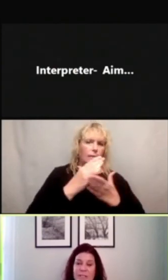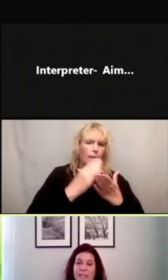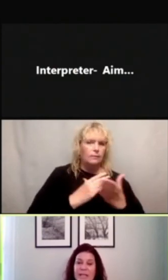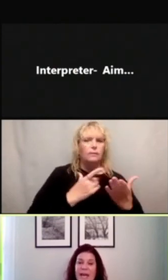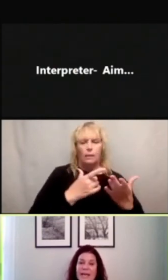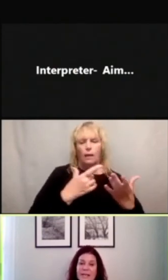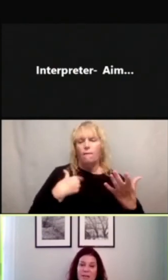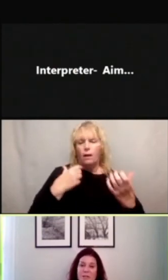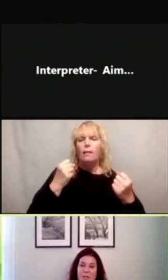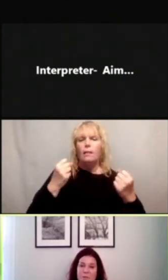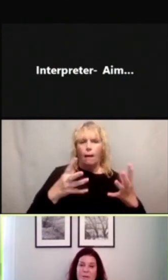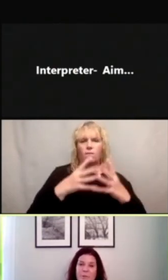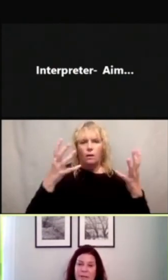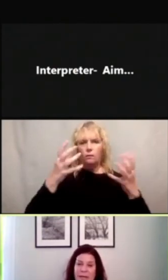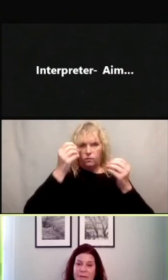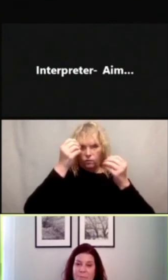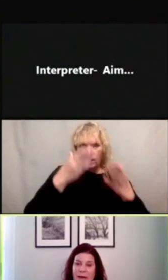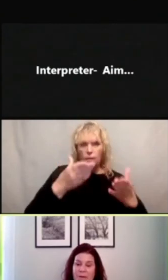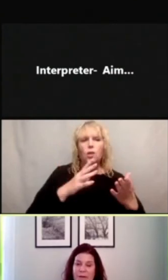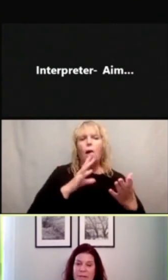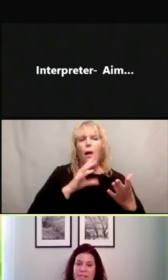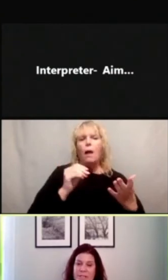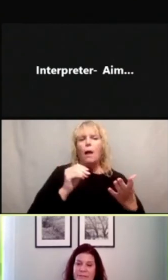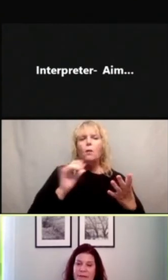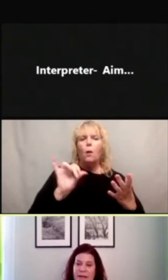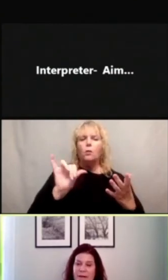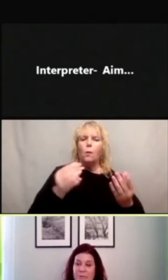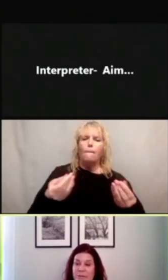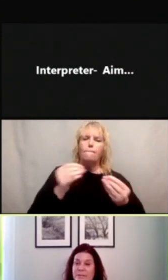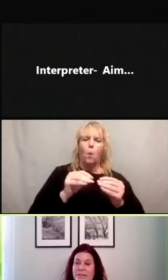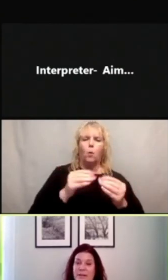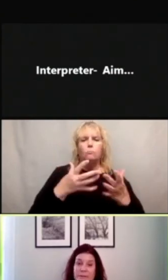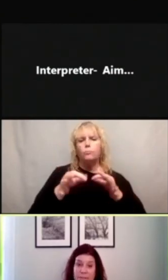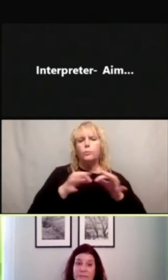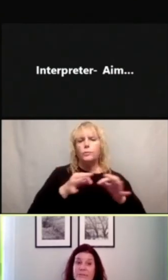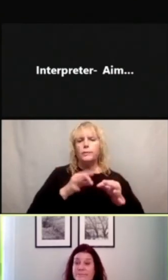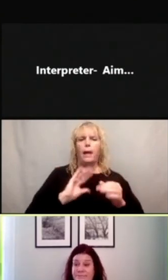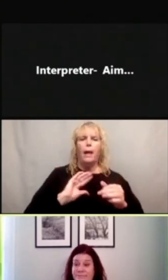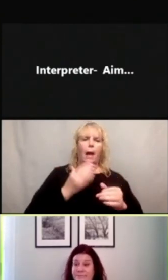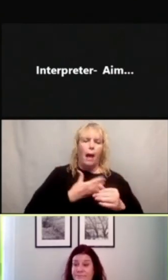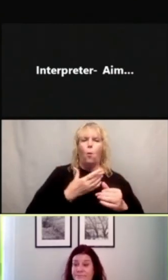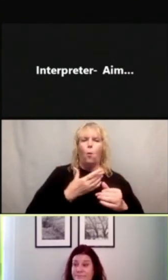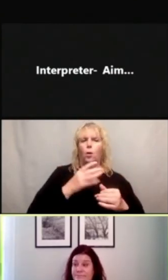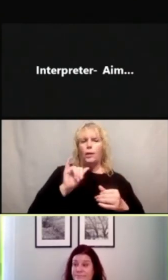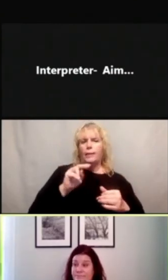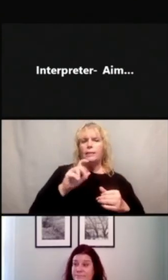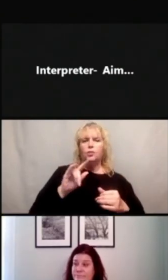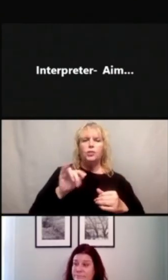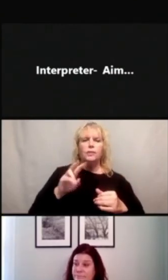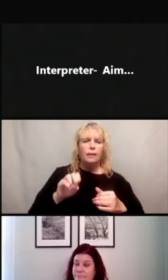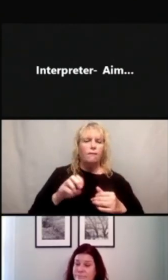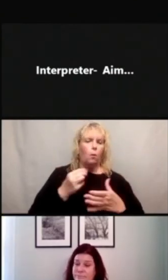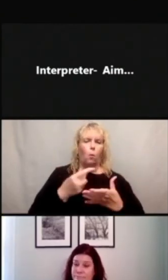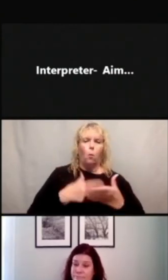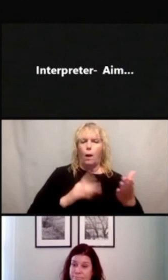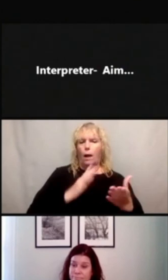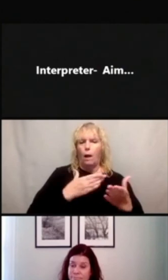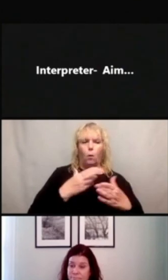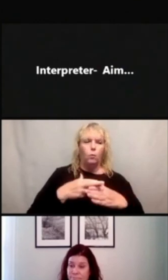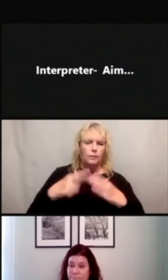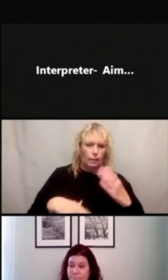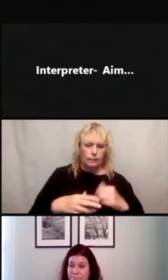of information. And then also a little bit more kind of about our initiative and how it works and our results. Yeah, the curriculum